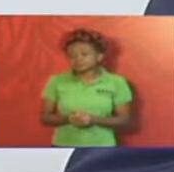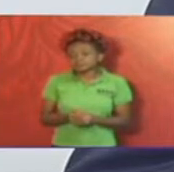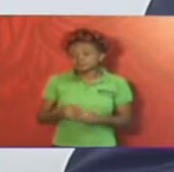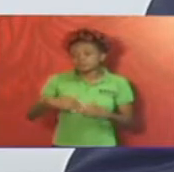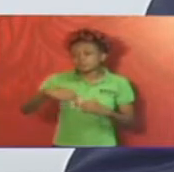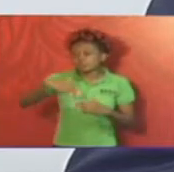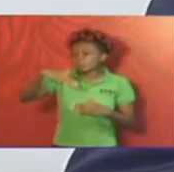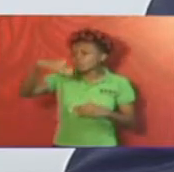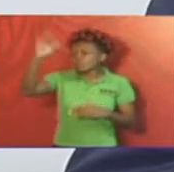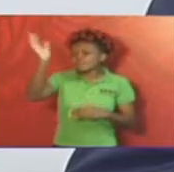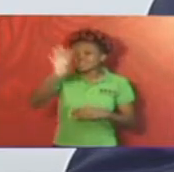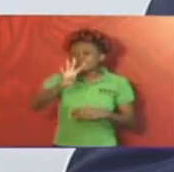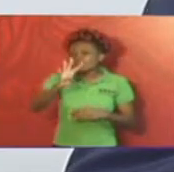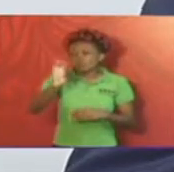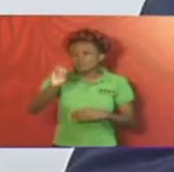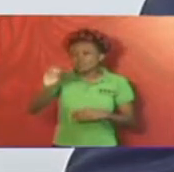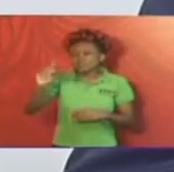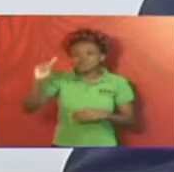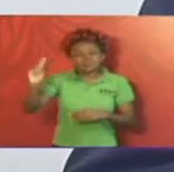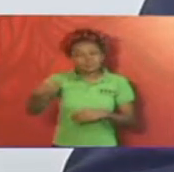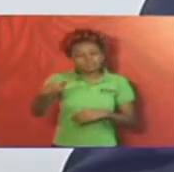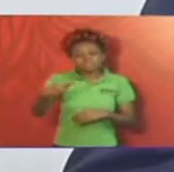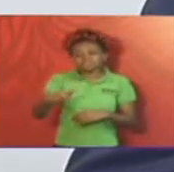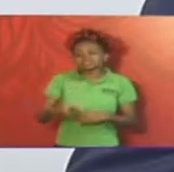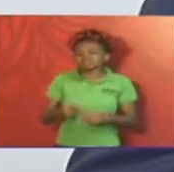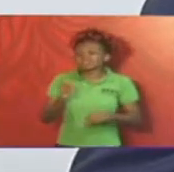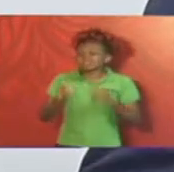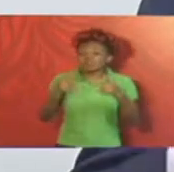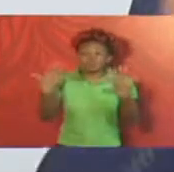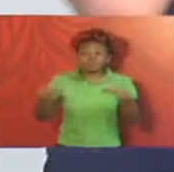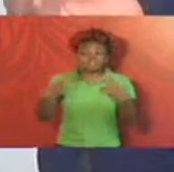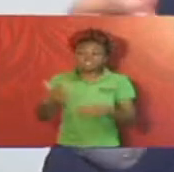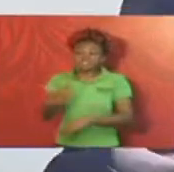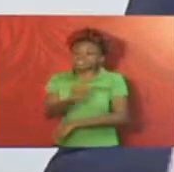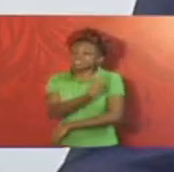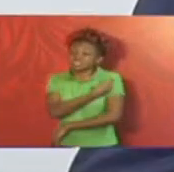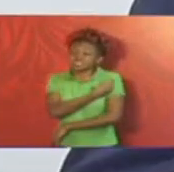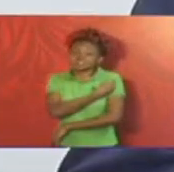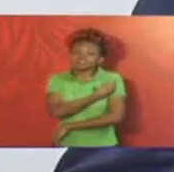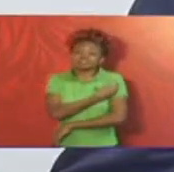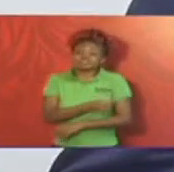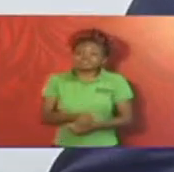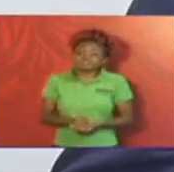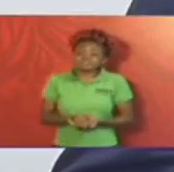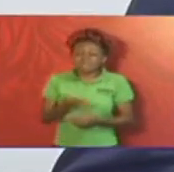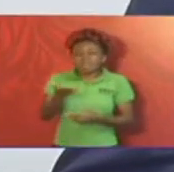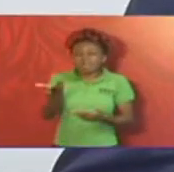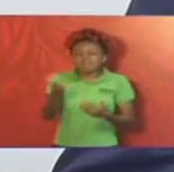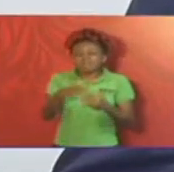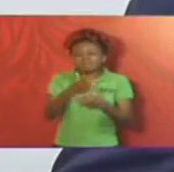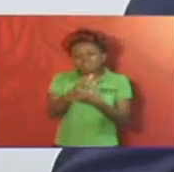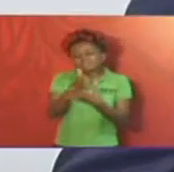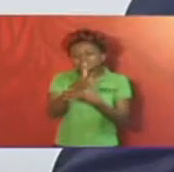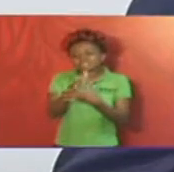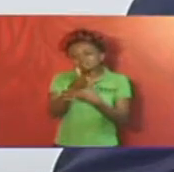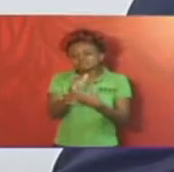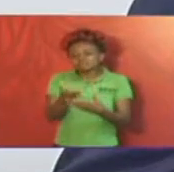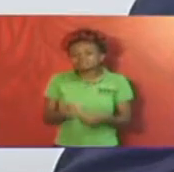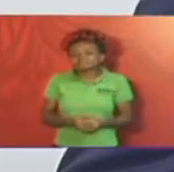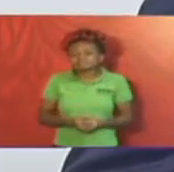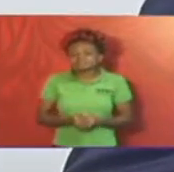and possibly 80,000 of those. For rough figures, let's say 500,000. So